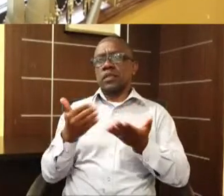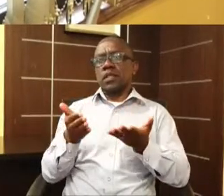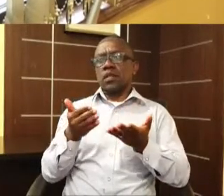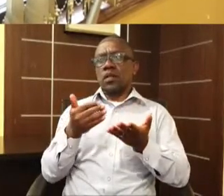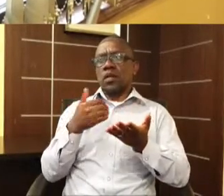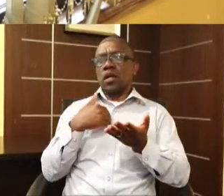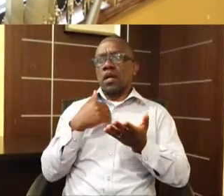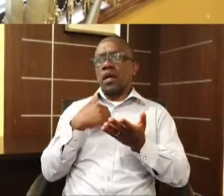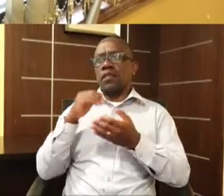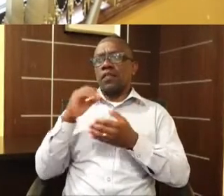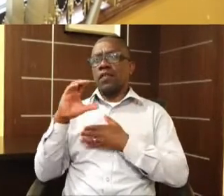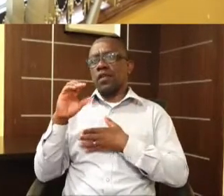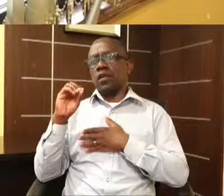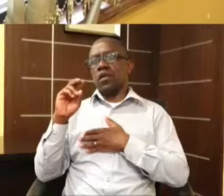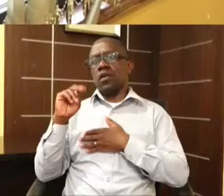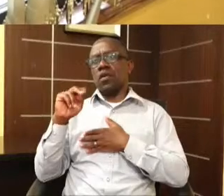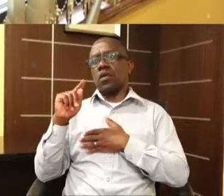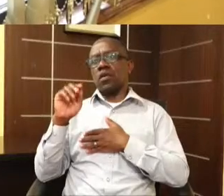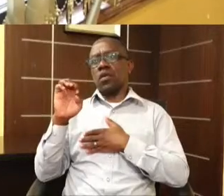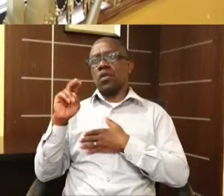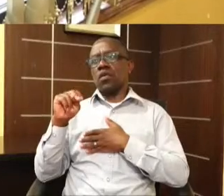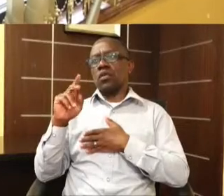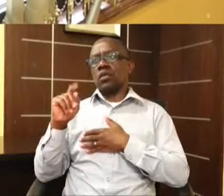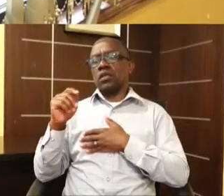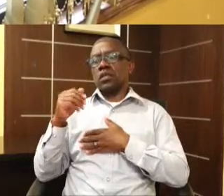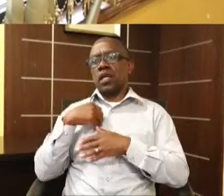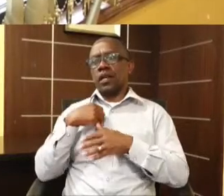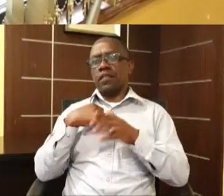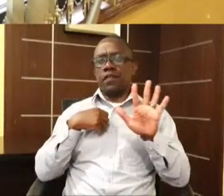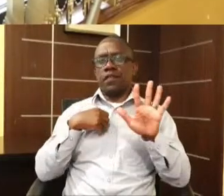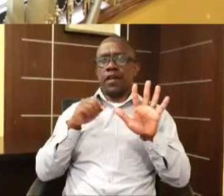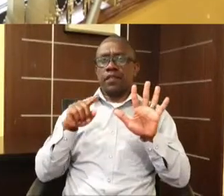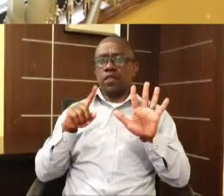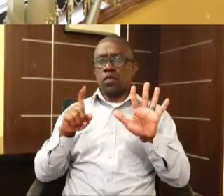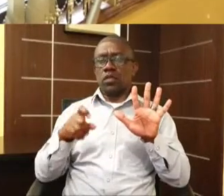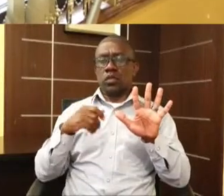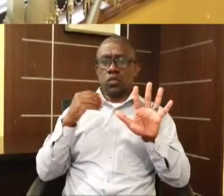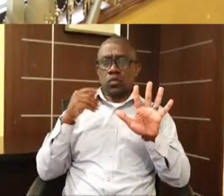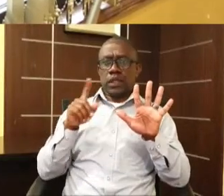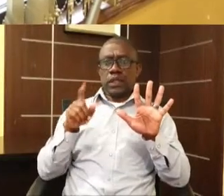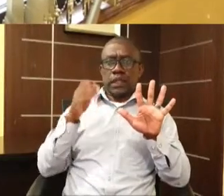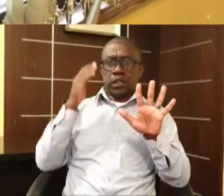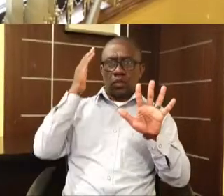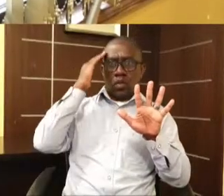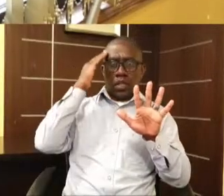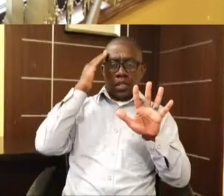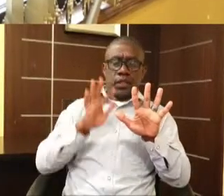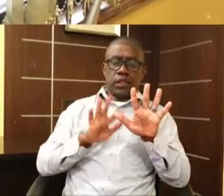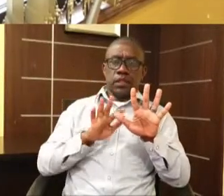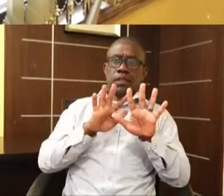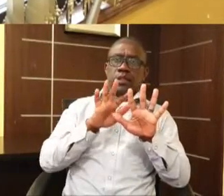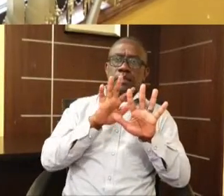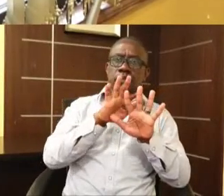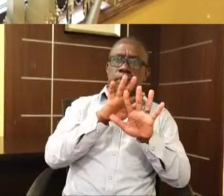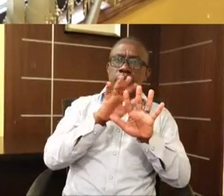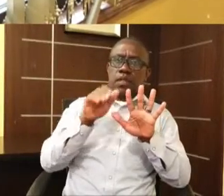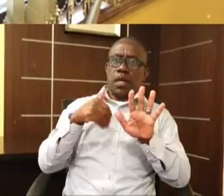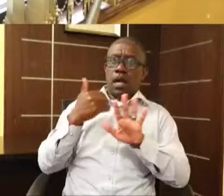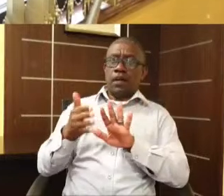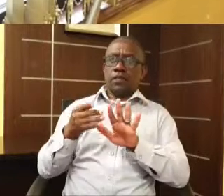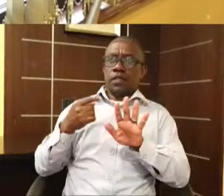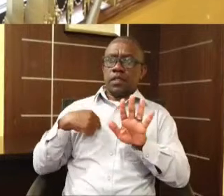content in form of quizzes. So like 5 questions where we test your knowledge, and at the end of the quiz, we are able to give you a